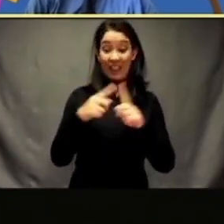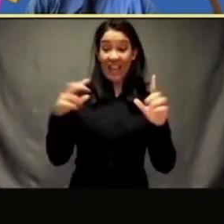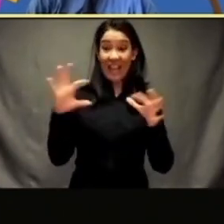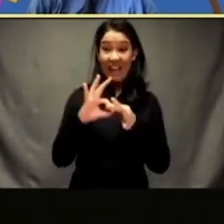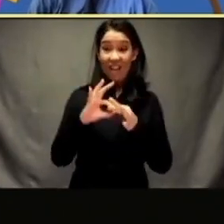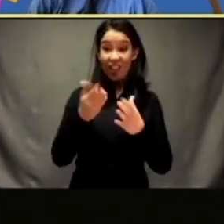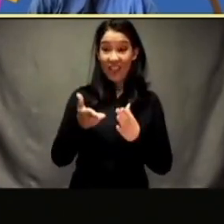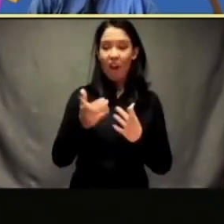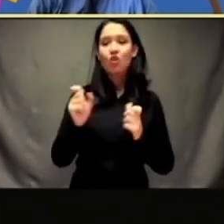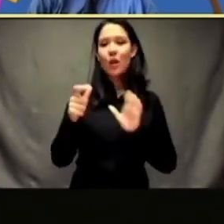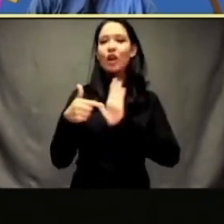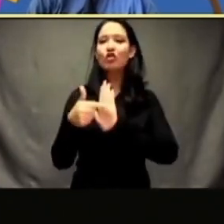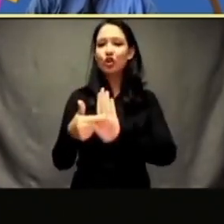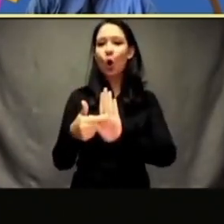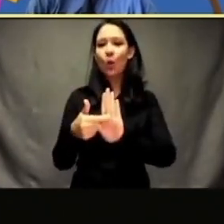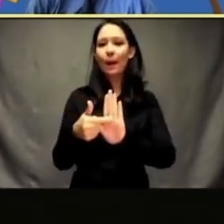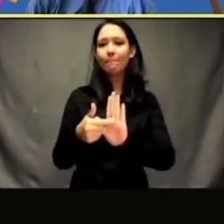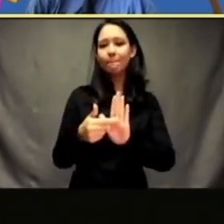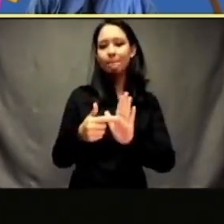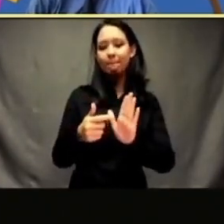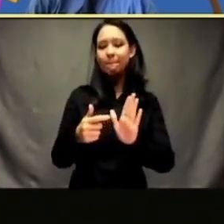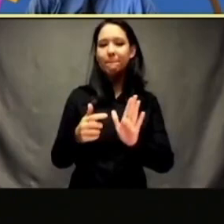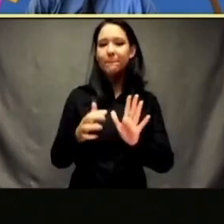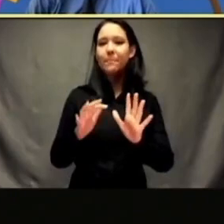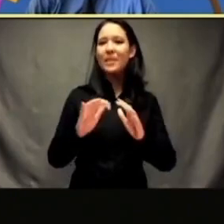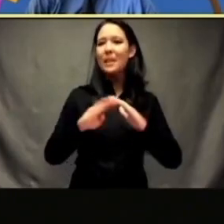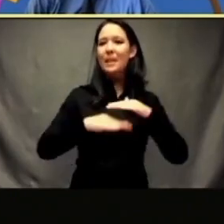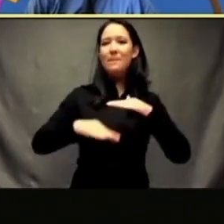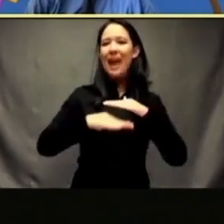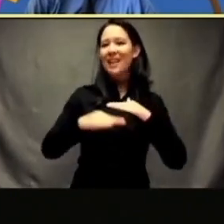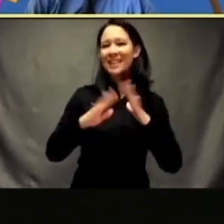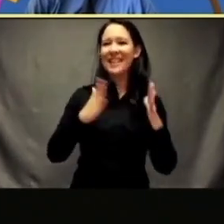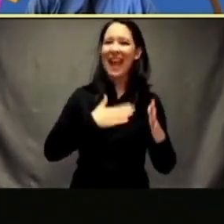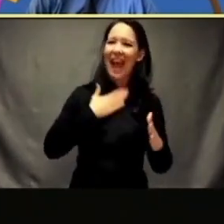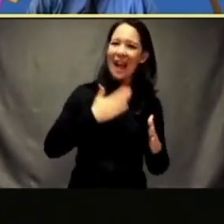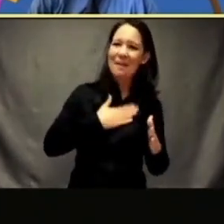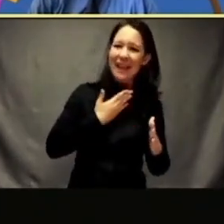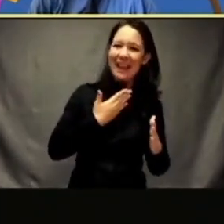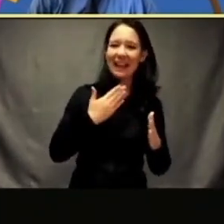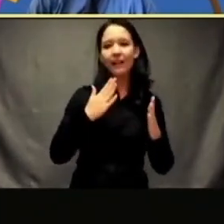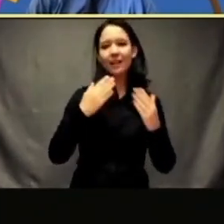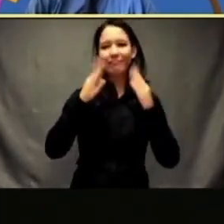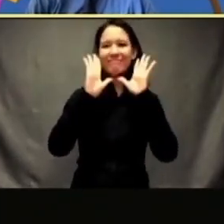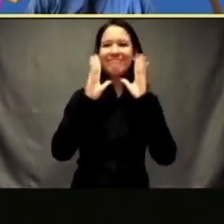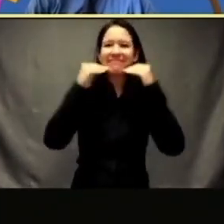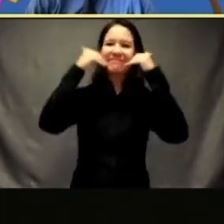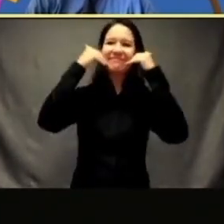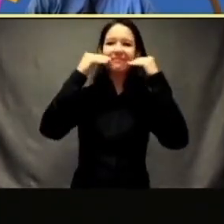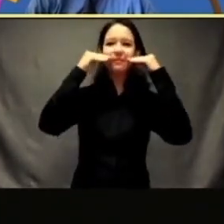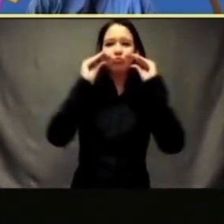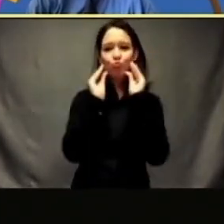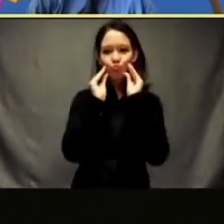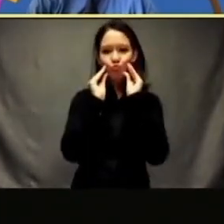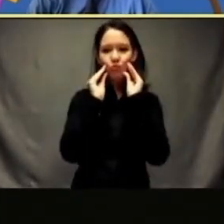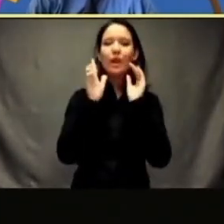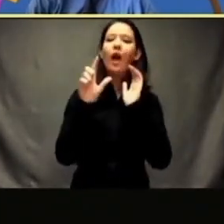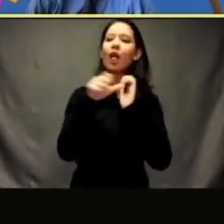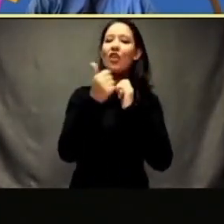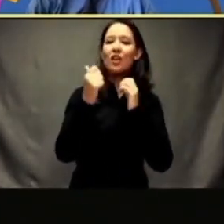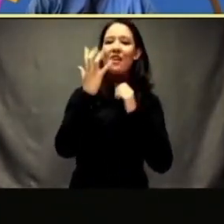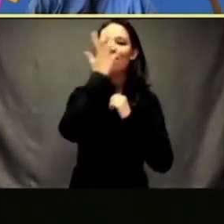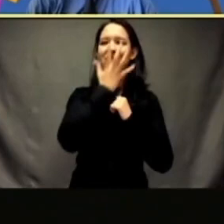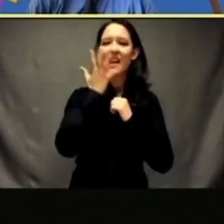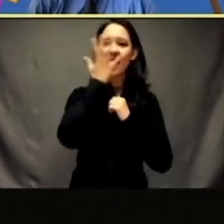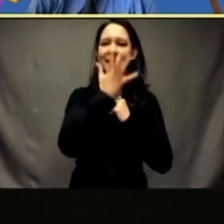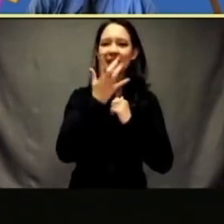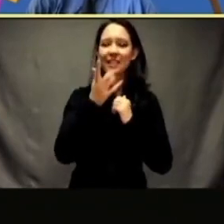actually show them and use them the basic blocks, the happy, the sad, the little faces, using a lot of faces. It's just giving them the opportunity to be able